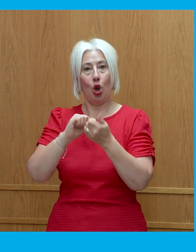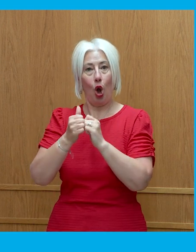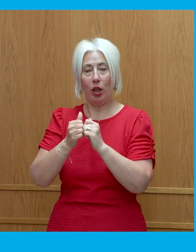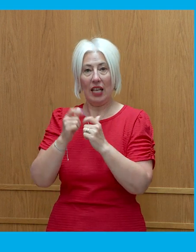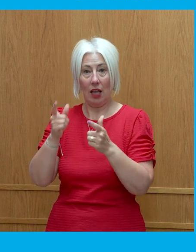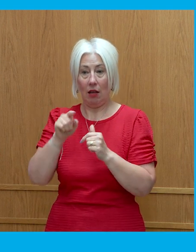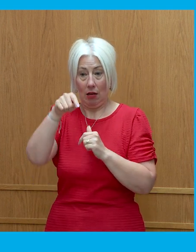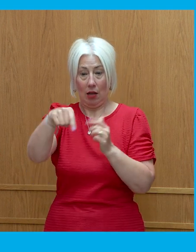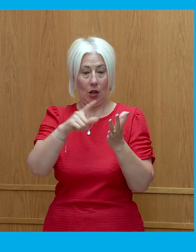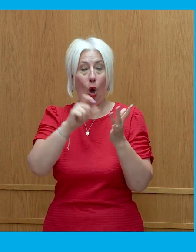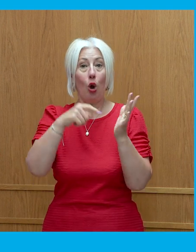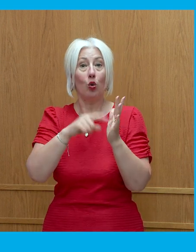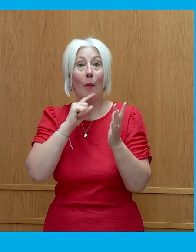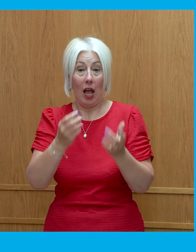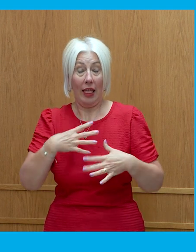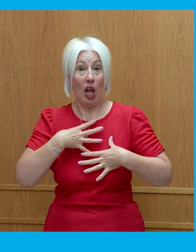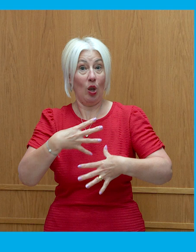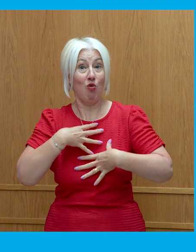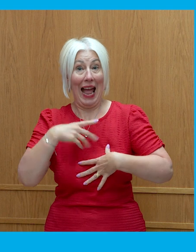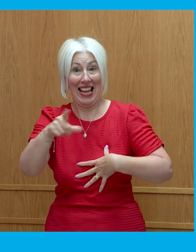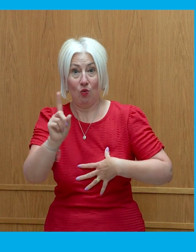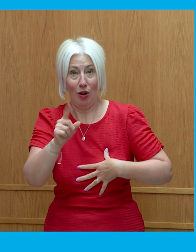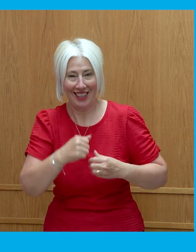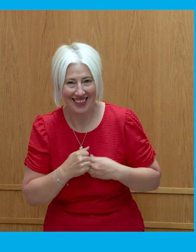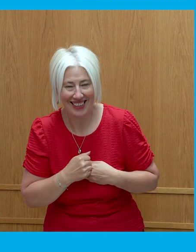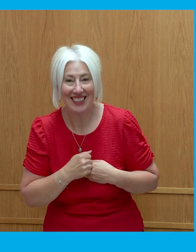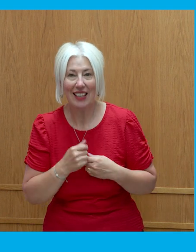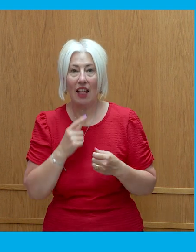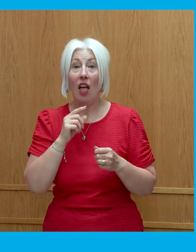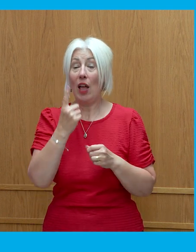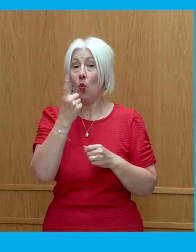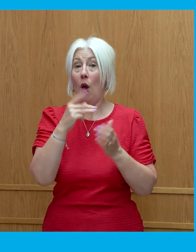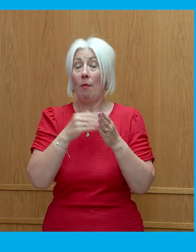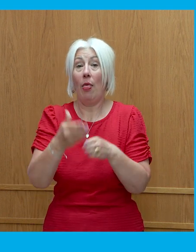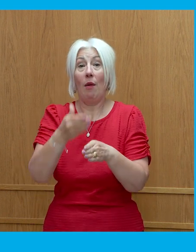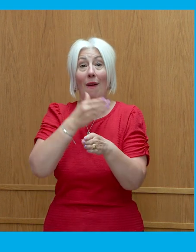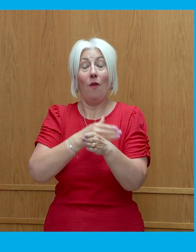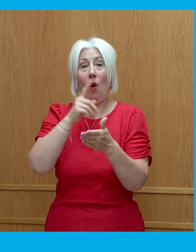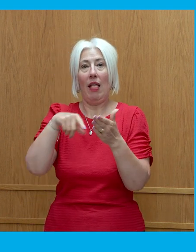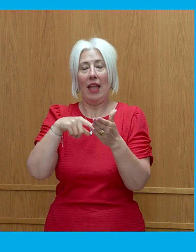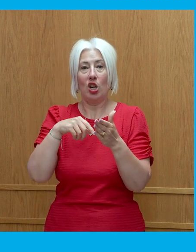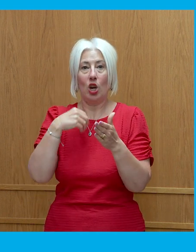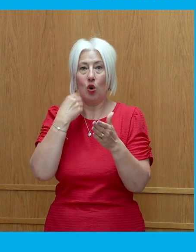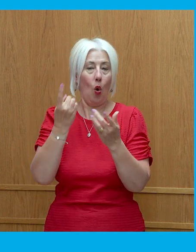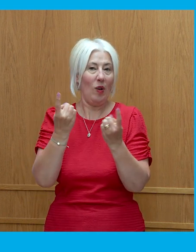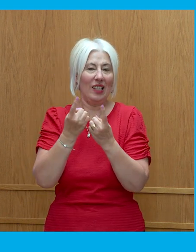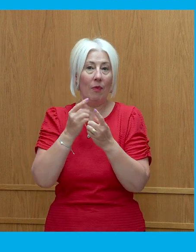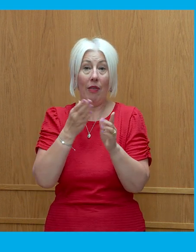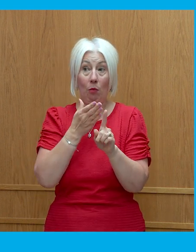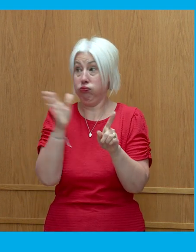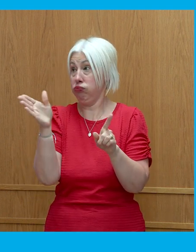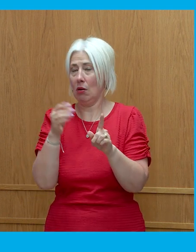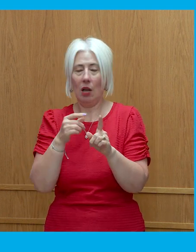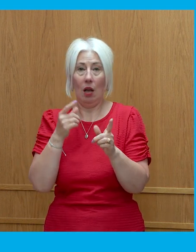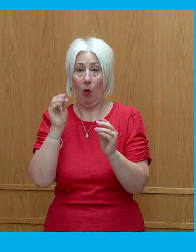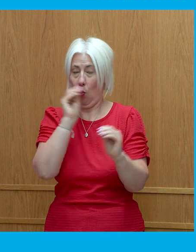the October surprise be. So this is something that happens a month before the election, which kind of skews the race a bit, but we just